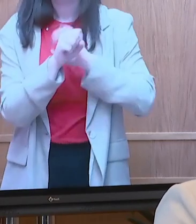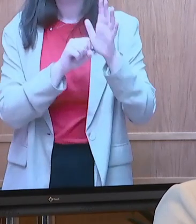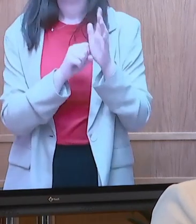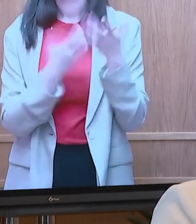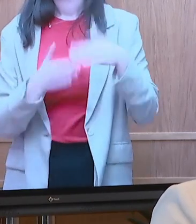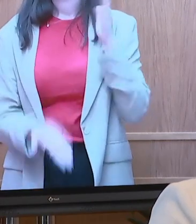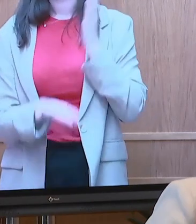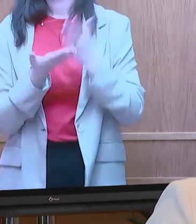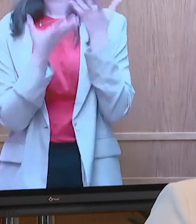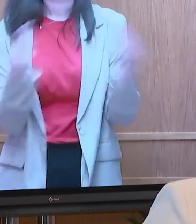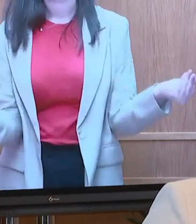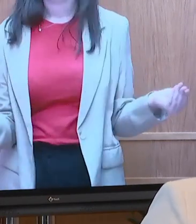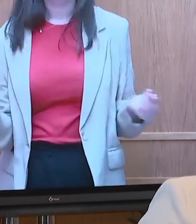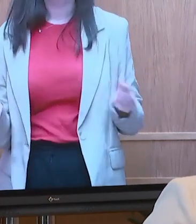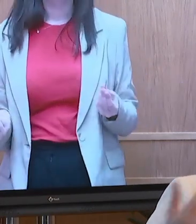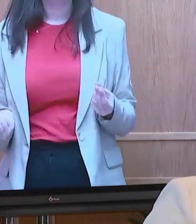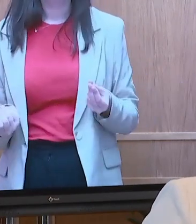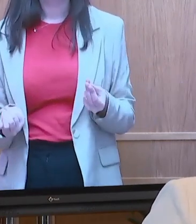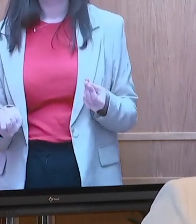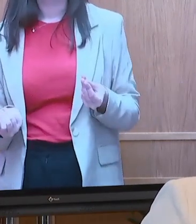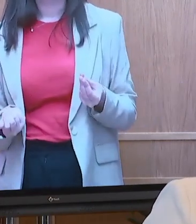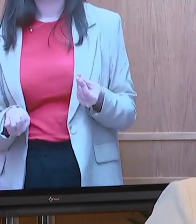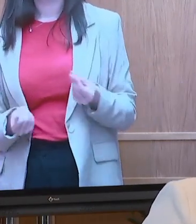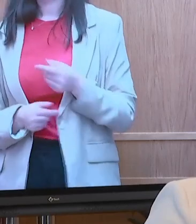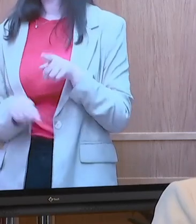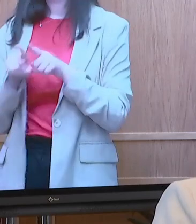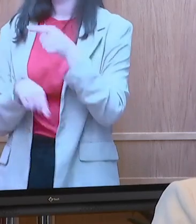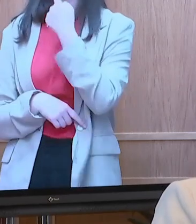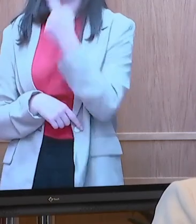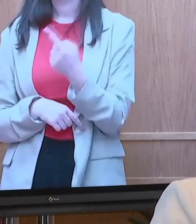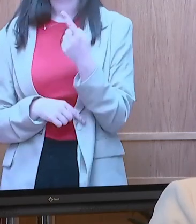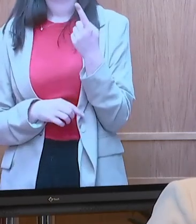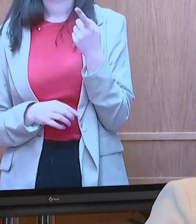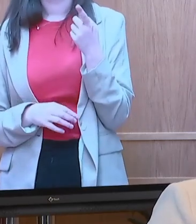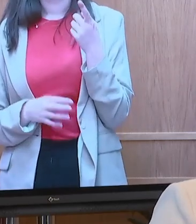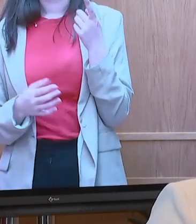that, even that perception, even if I think you were saying lots of people are very